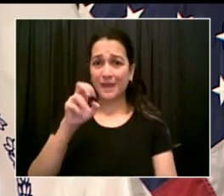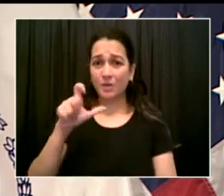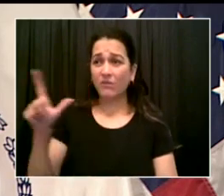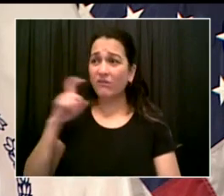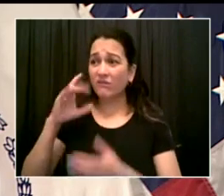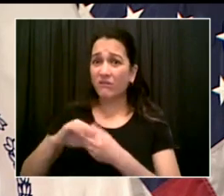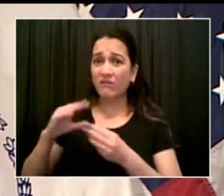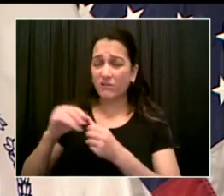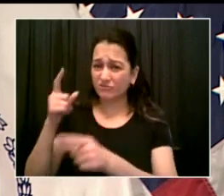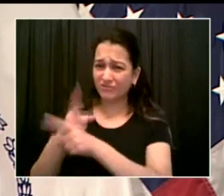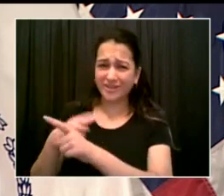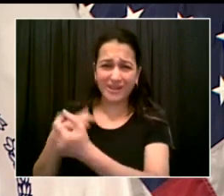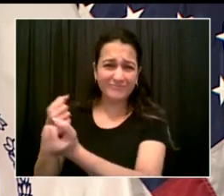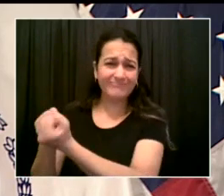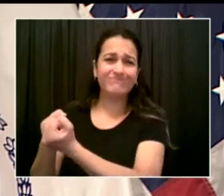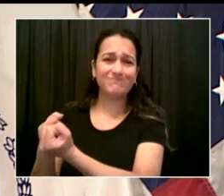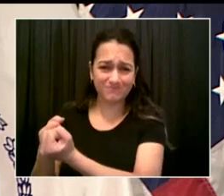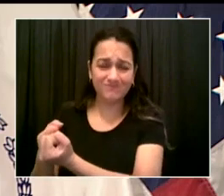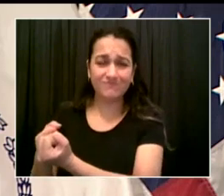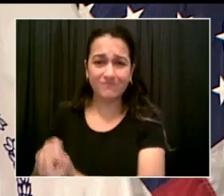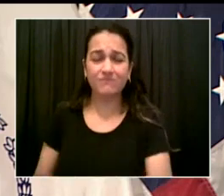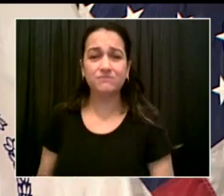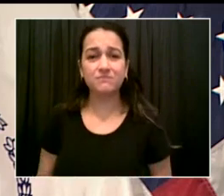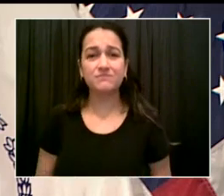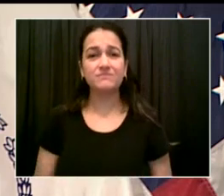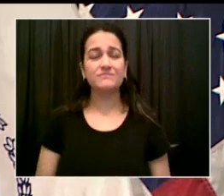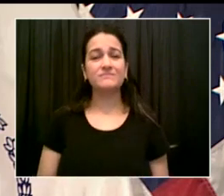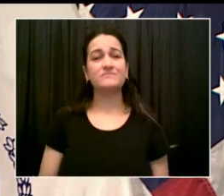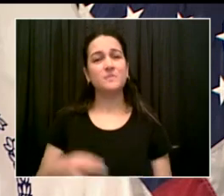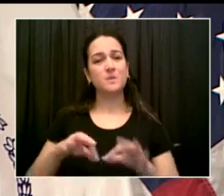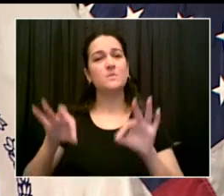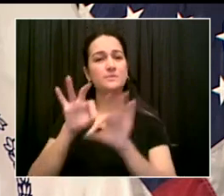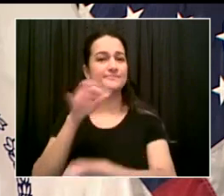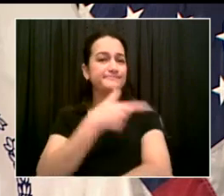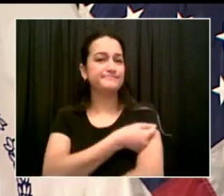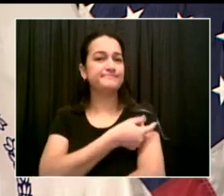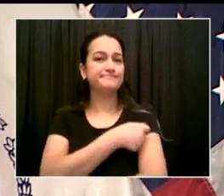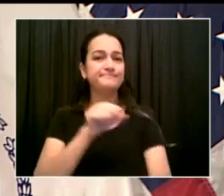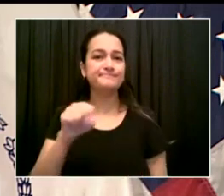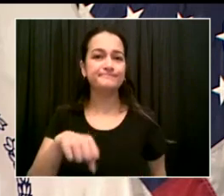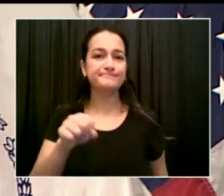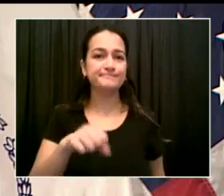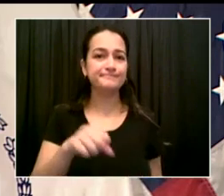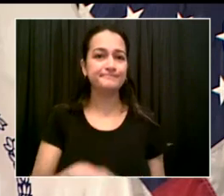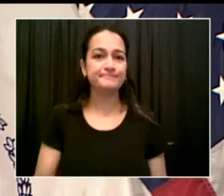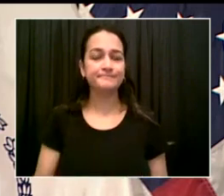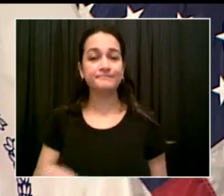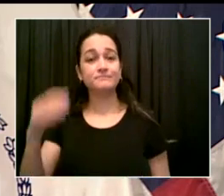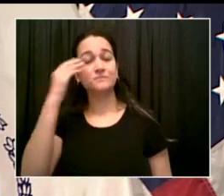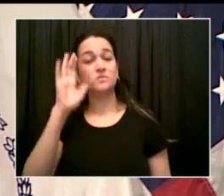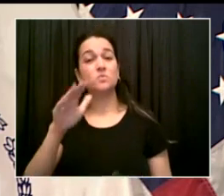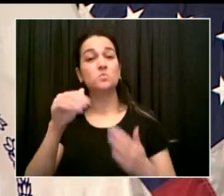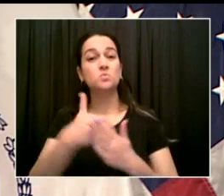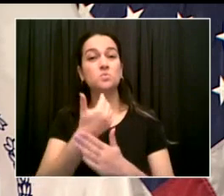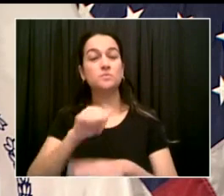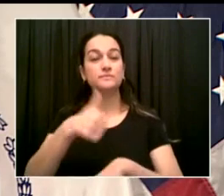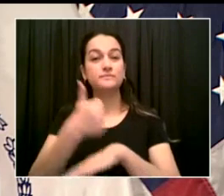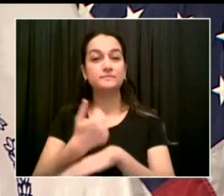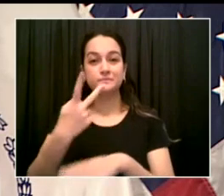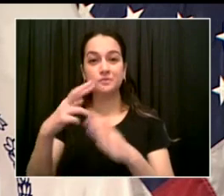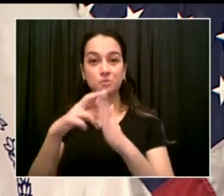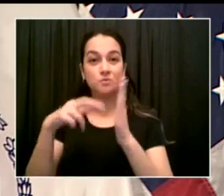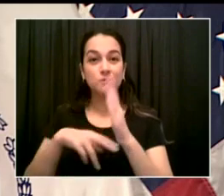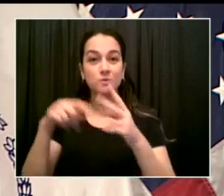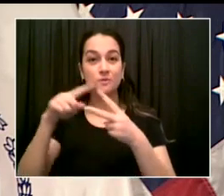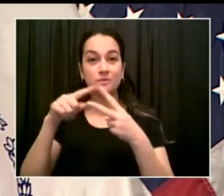to start a whole new reality, to start a whole new set of possibilities than here in New York City. We can prove it and make it